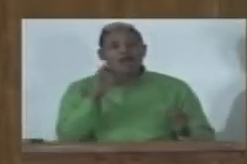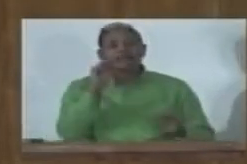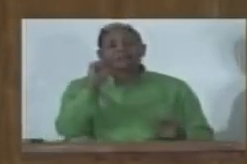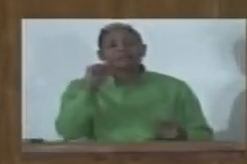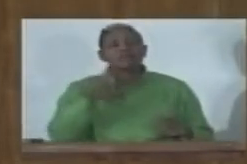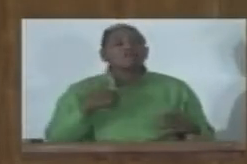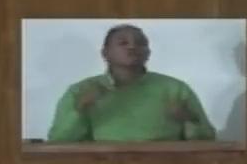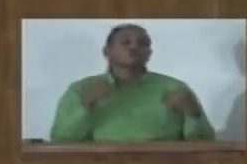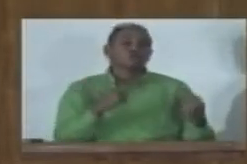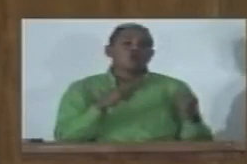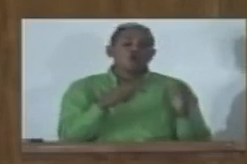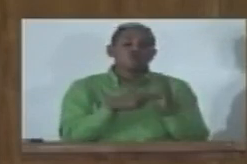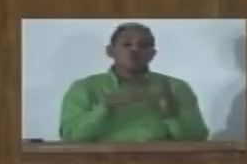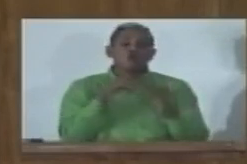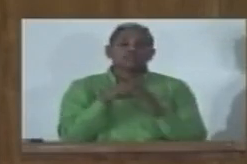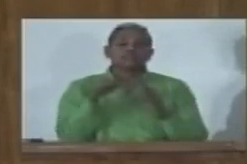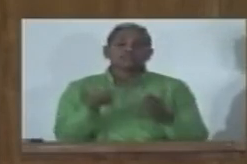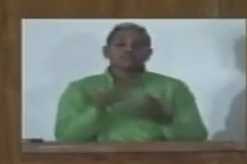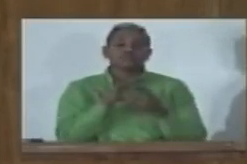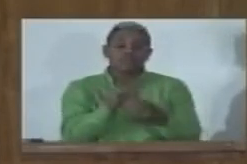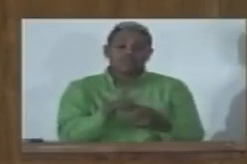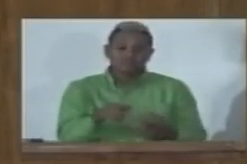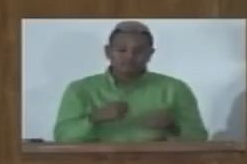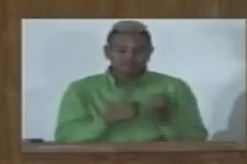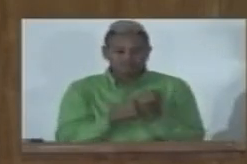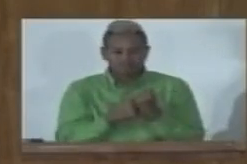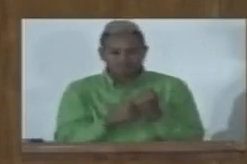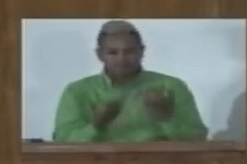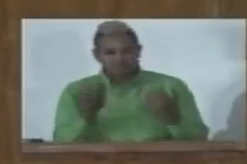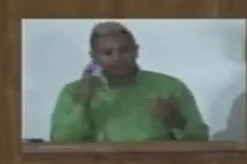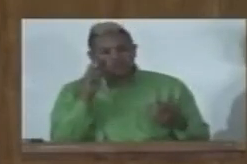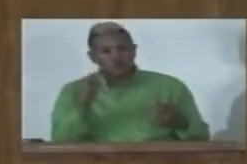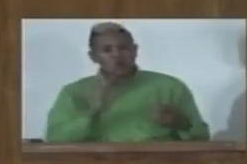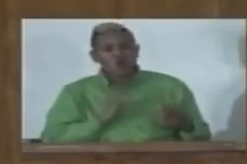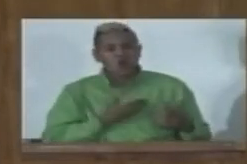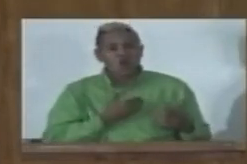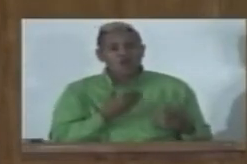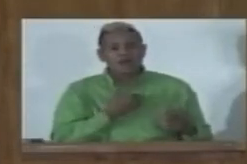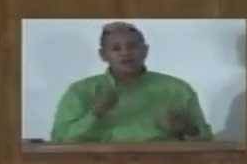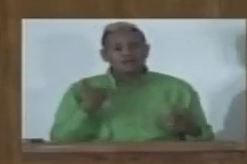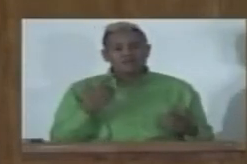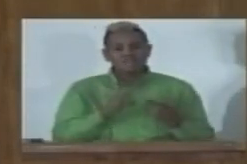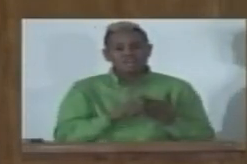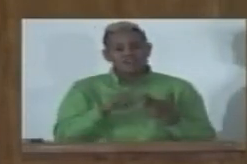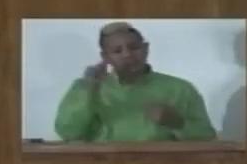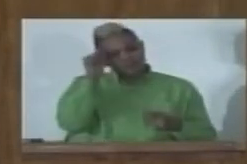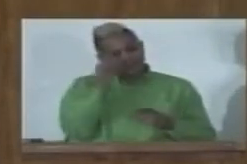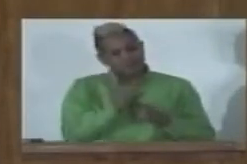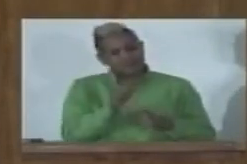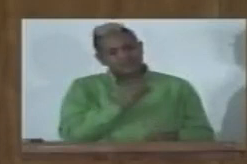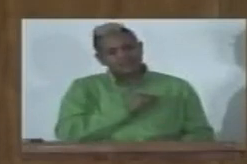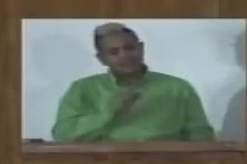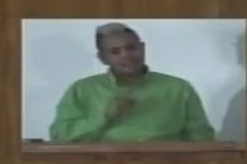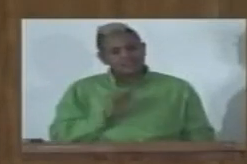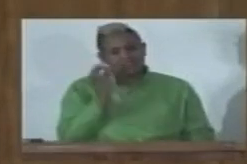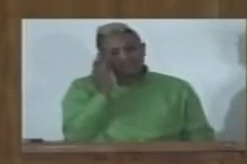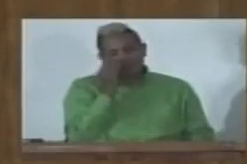to play in this regard. Let's look at our colleague, friend and brother, Senator Morris.